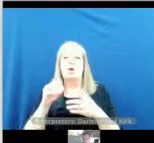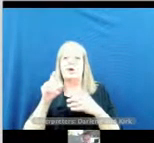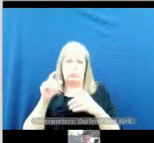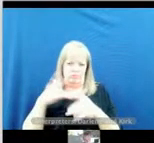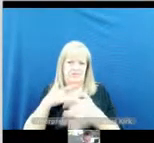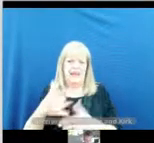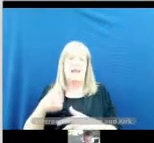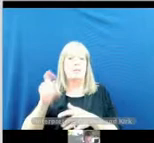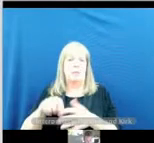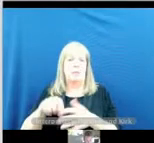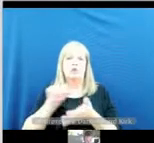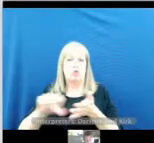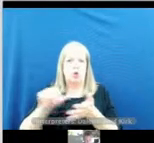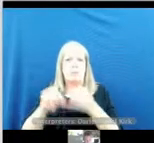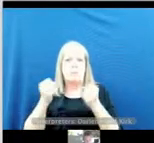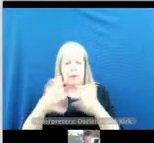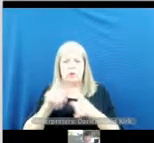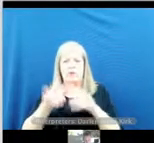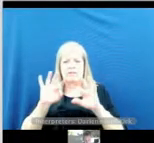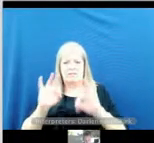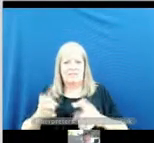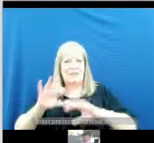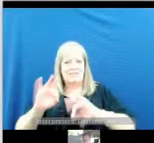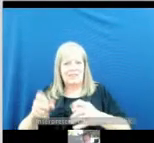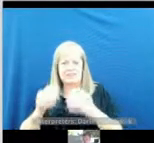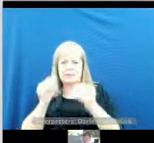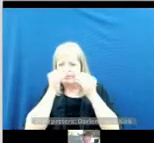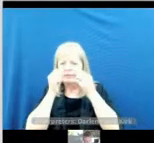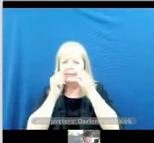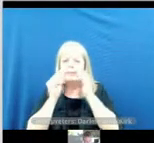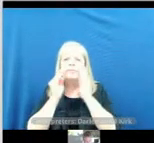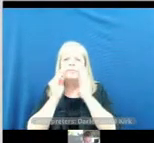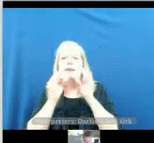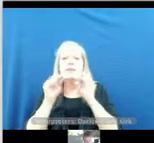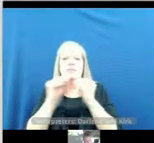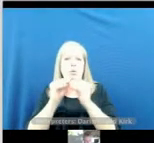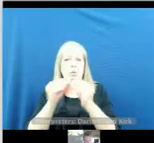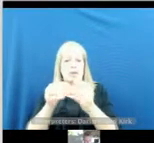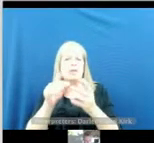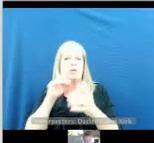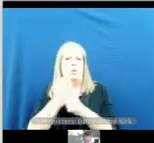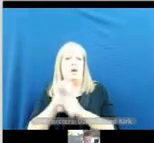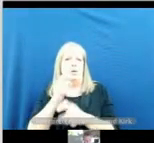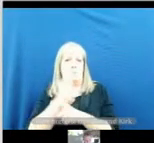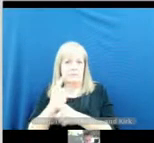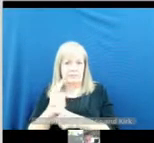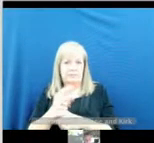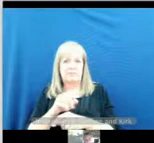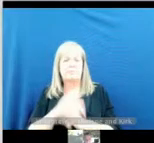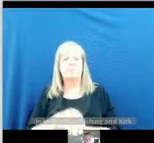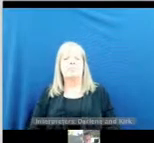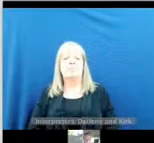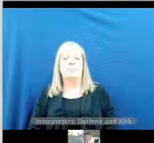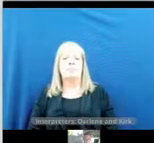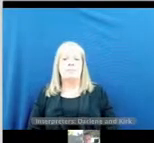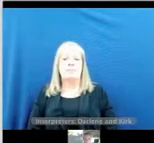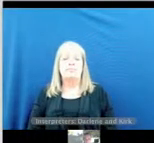surgeries that are performed to put all those pieces back together where they're supposed to be.